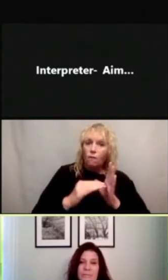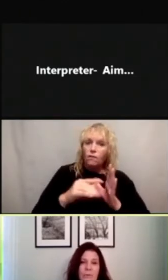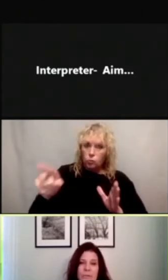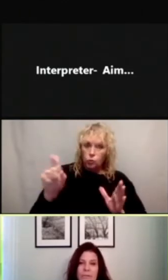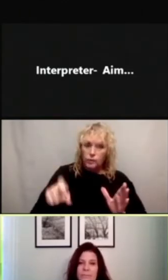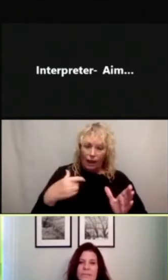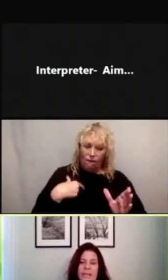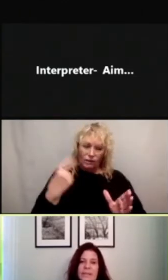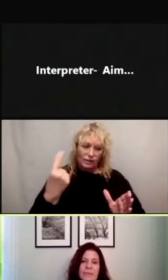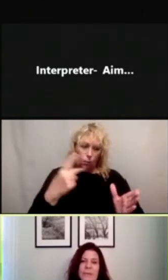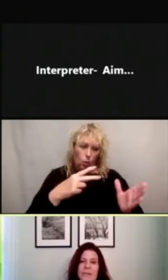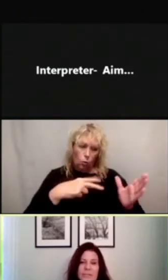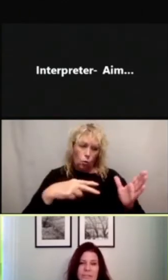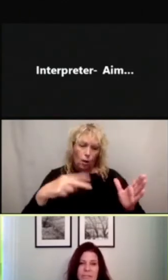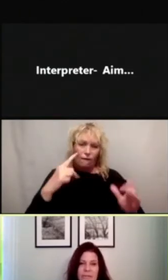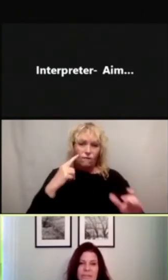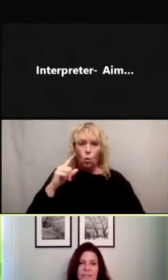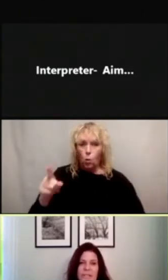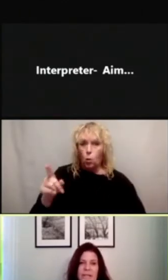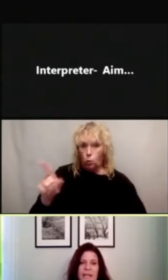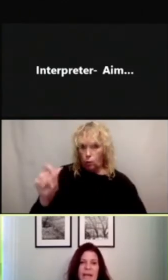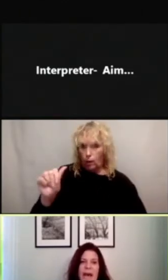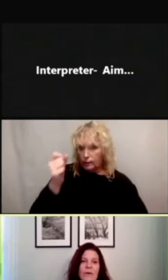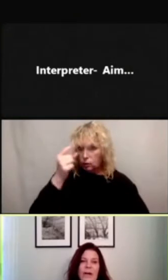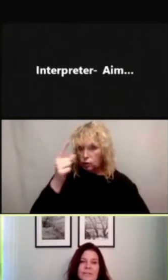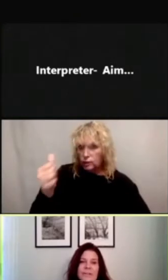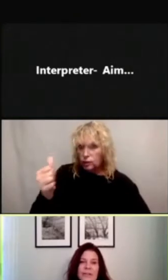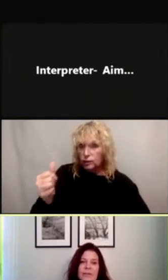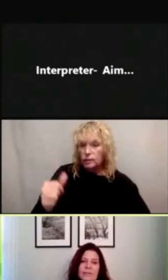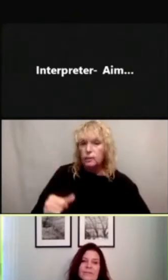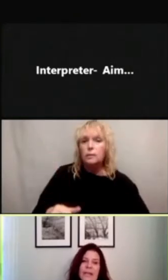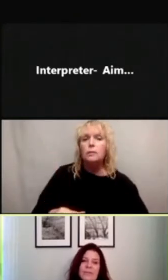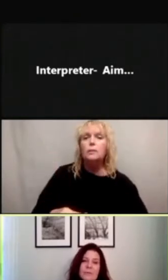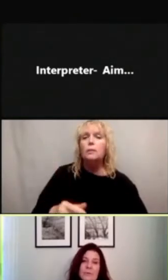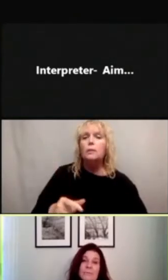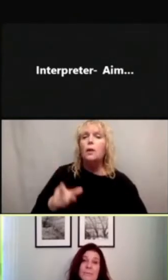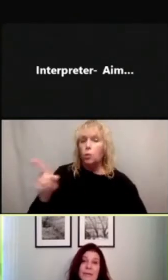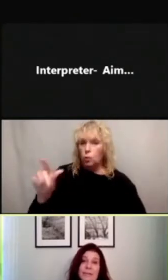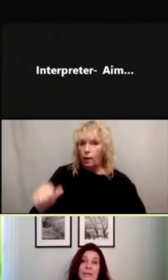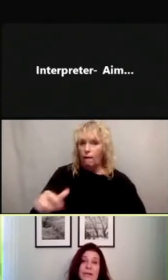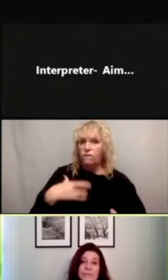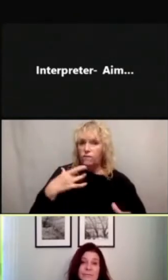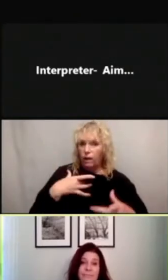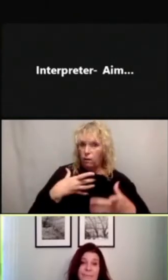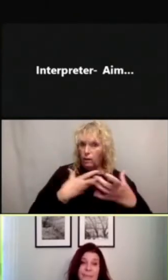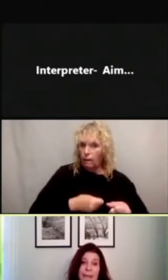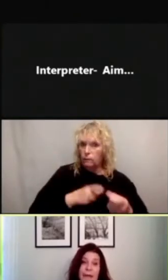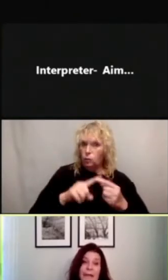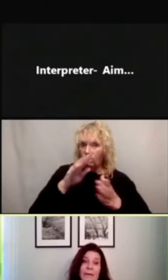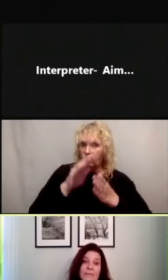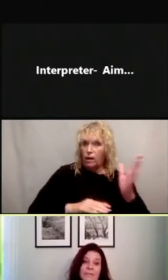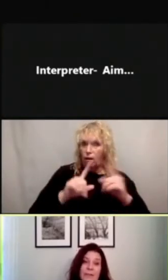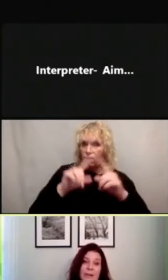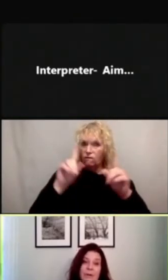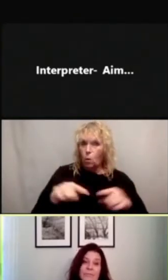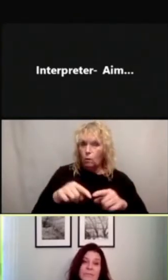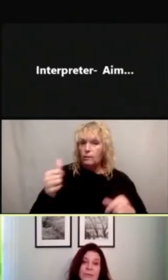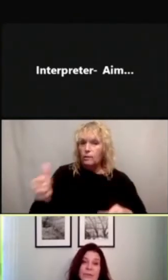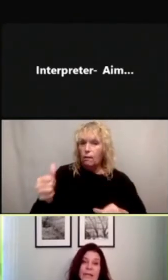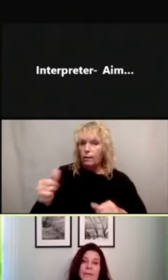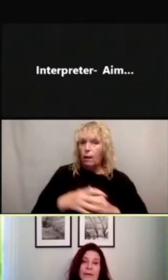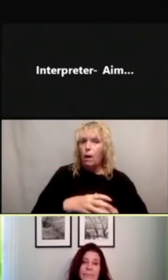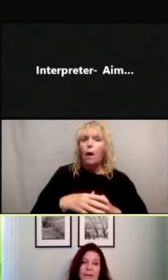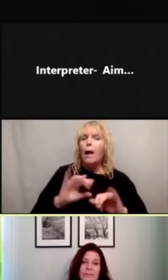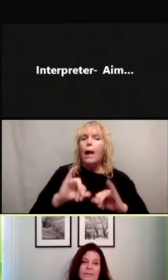materials, forms, informational materials? How confident are you filling out forms by yourself? And how often do you have